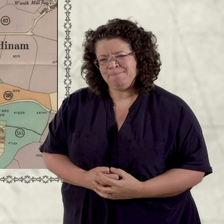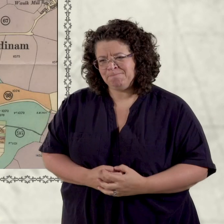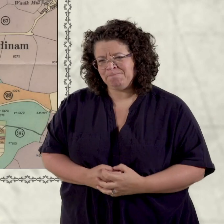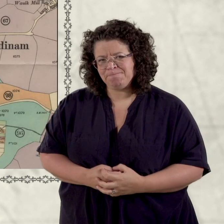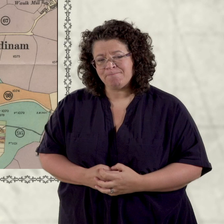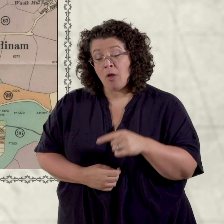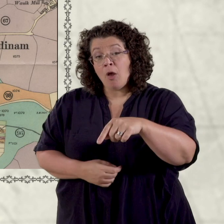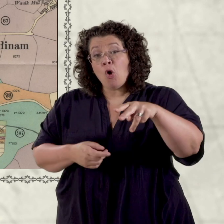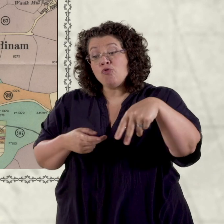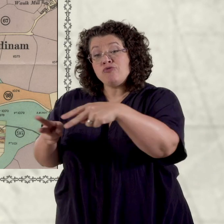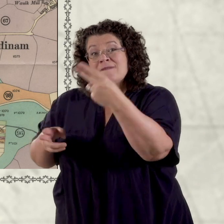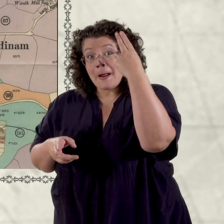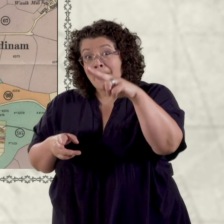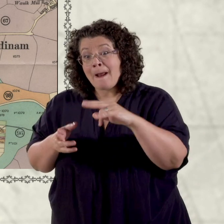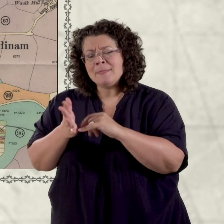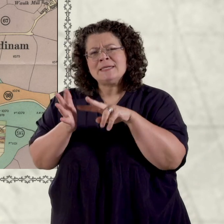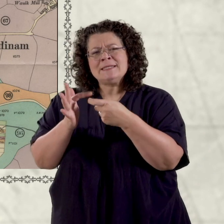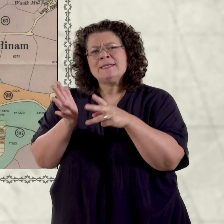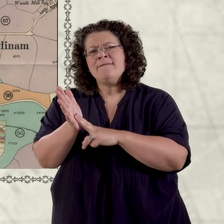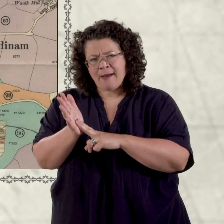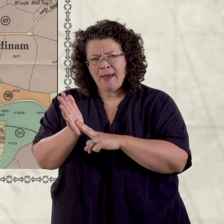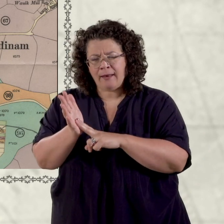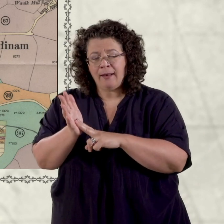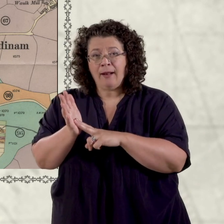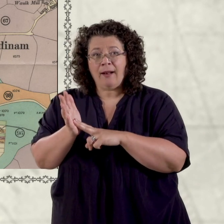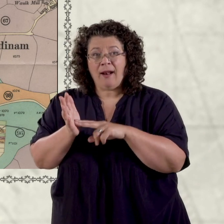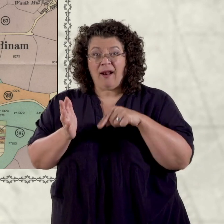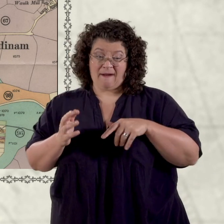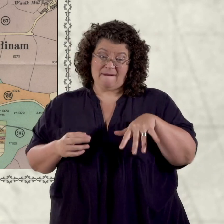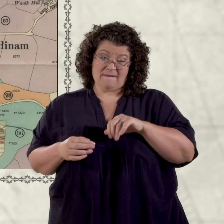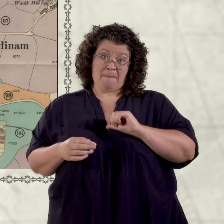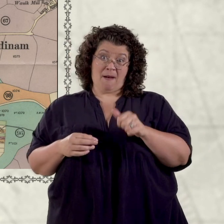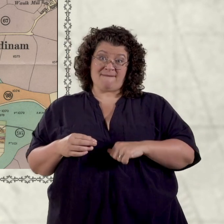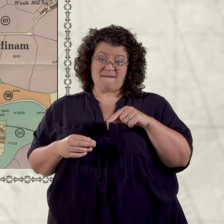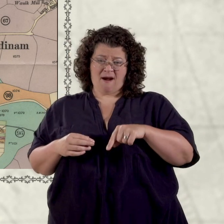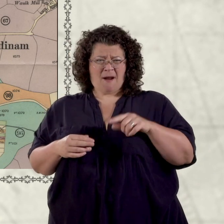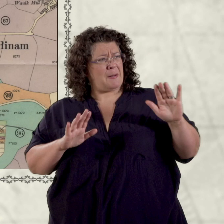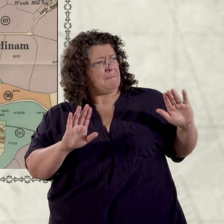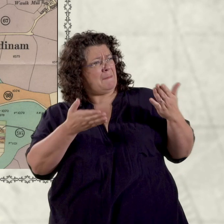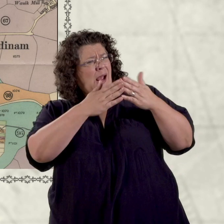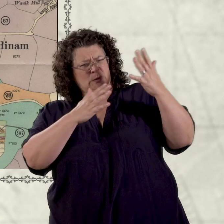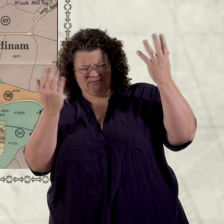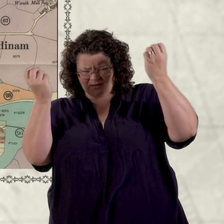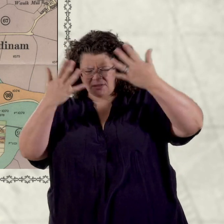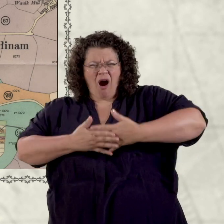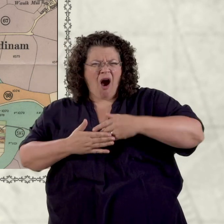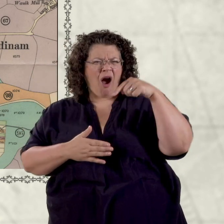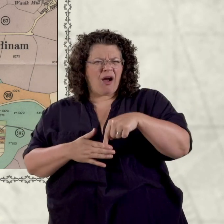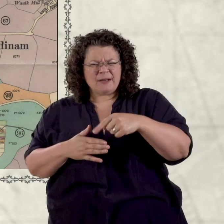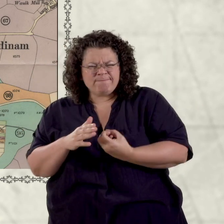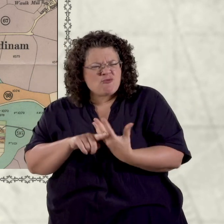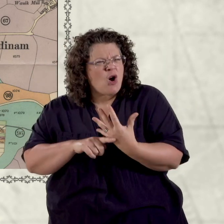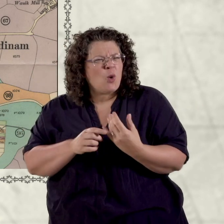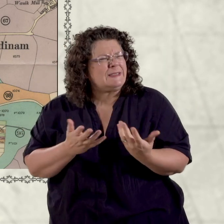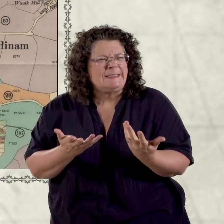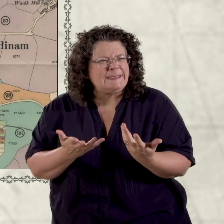River Severn, and Ioan was this side of the river, in the shade of the mountain. But the land on the other